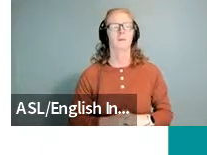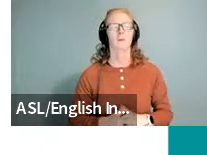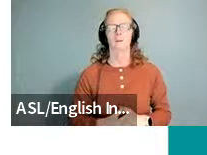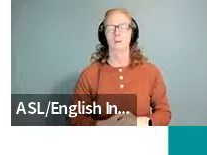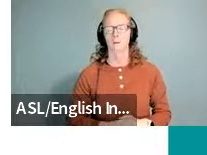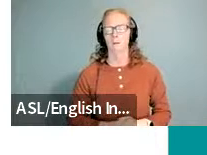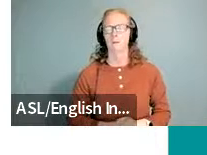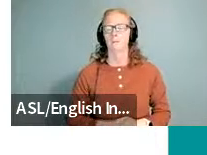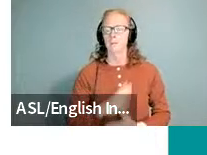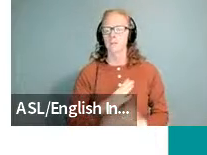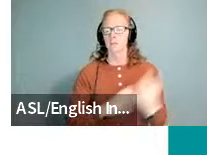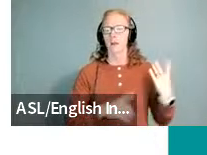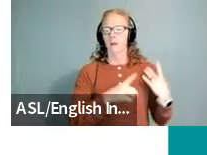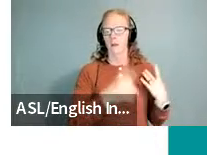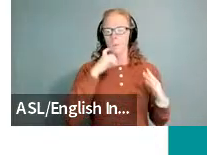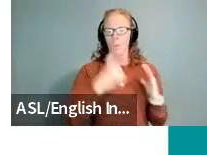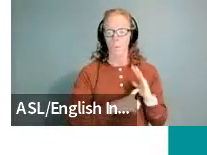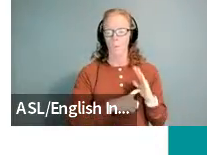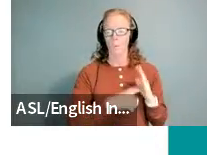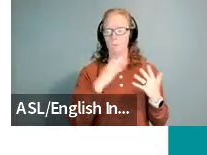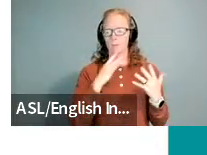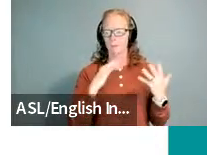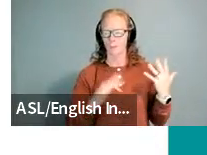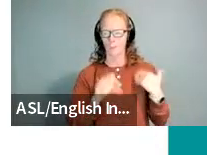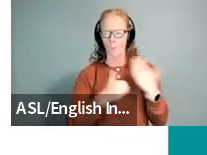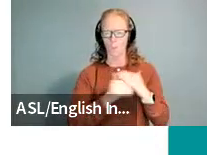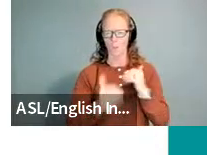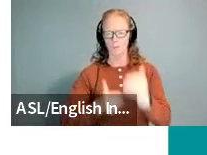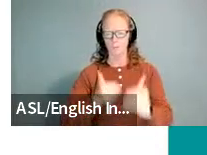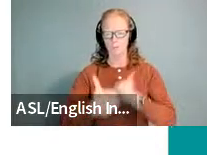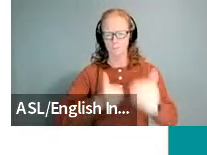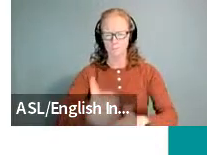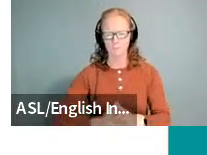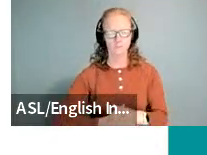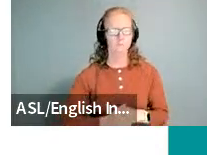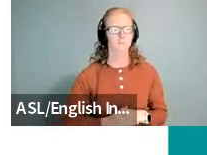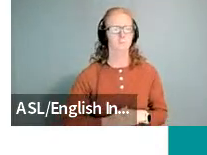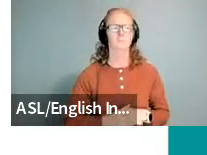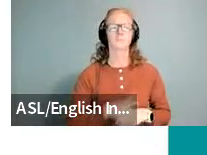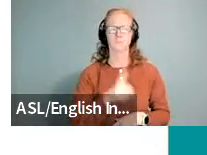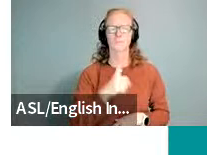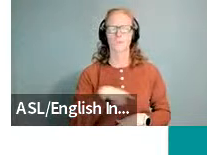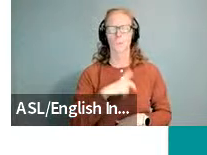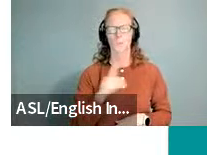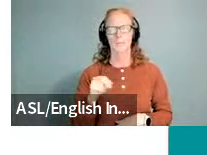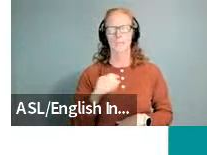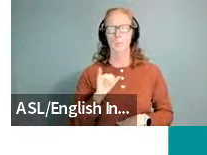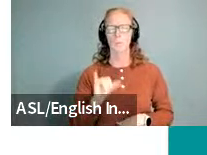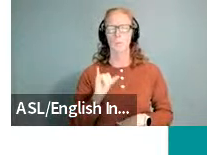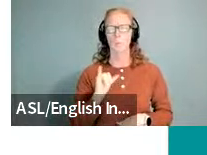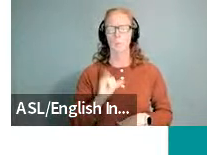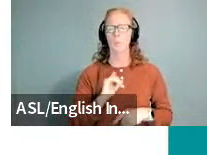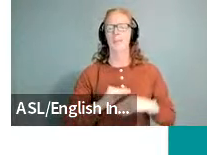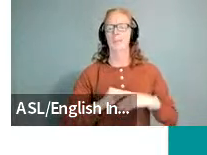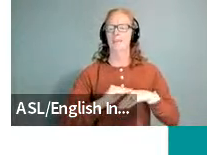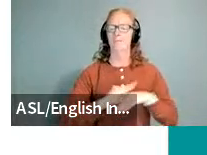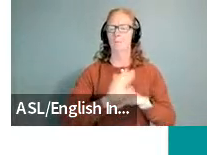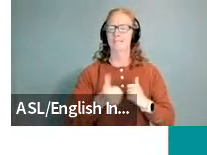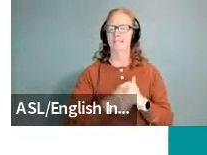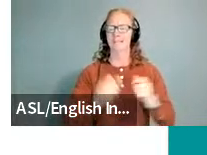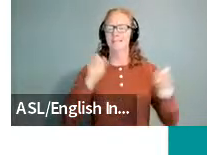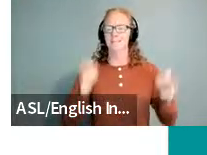the factors that we saw as we were going through this process that really did kind of influence the increase in